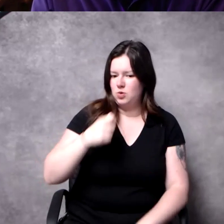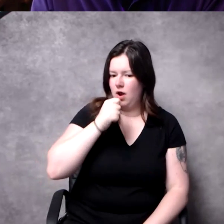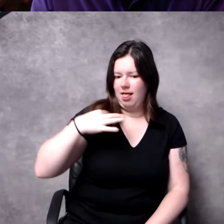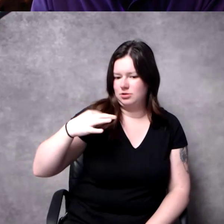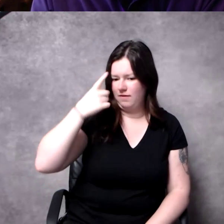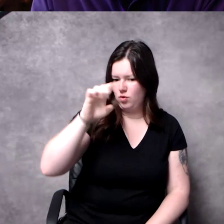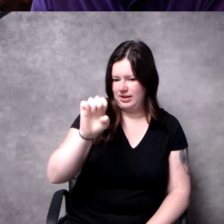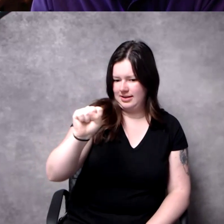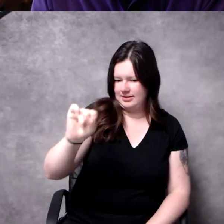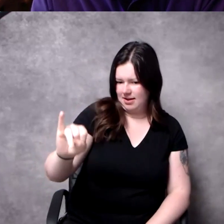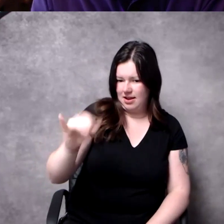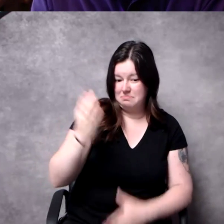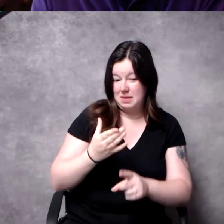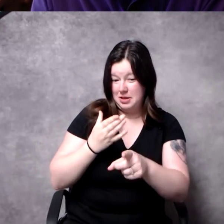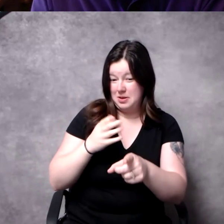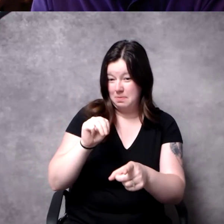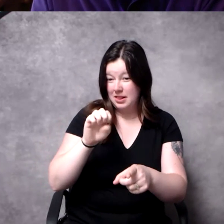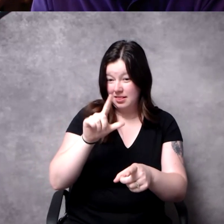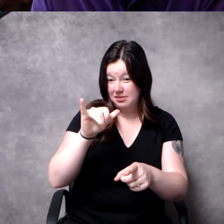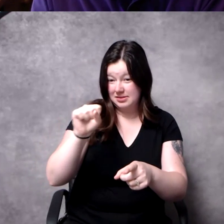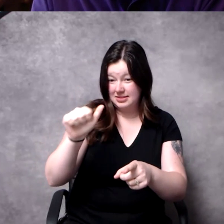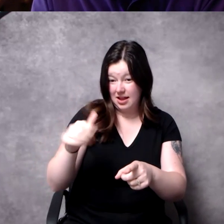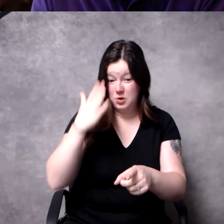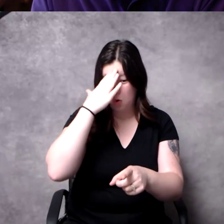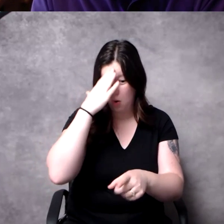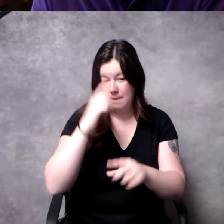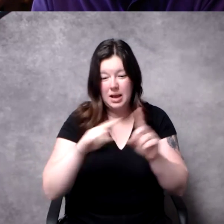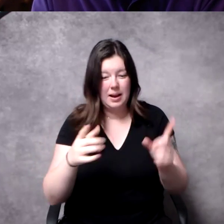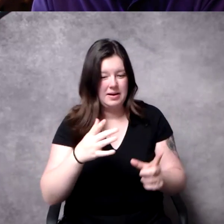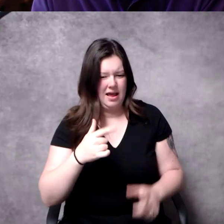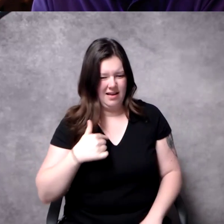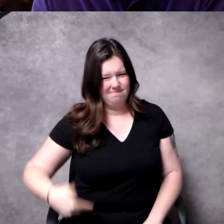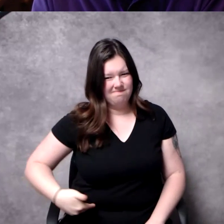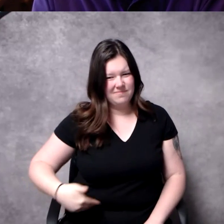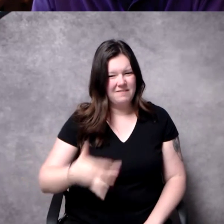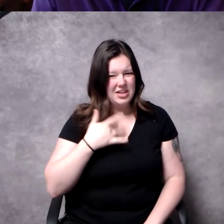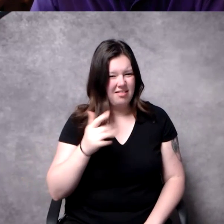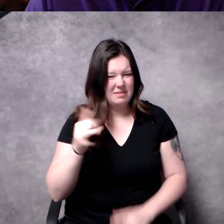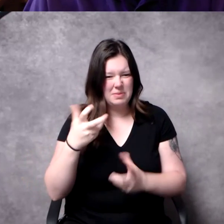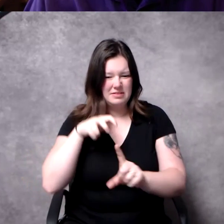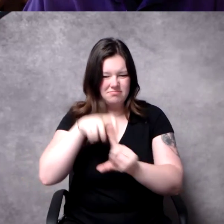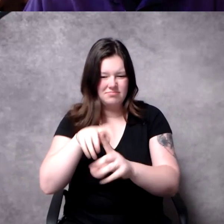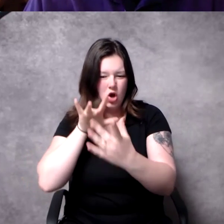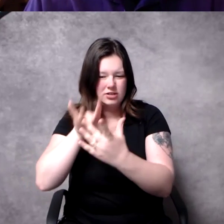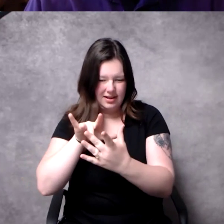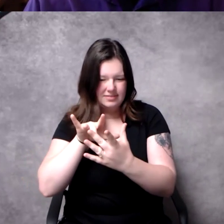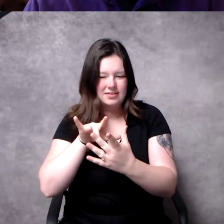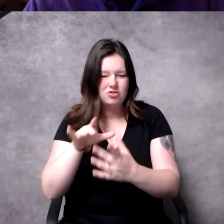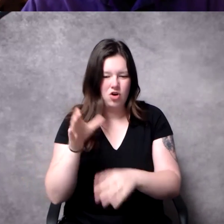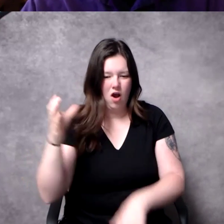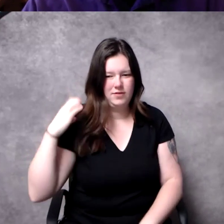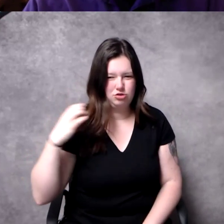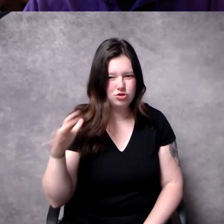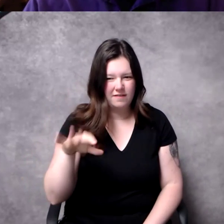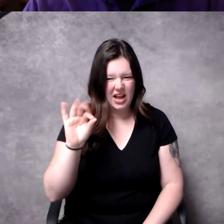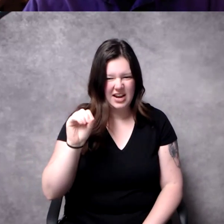Melissa, if you know that, but my feeling is that you probably want to contact the program officer to find out for sure on that one. Yeah, I would agree that